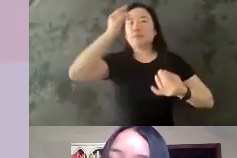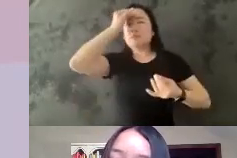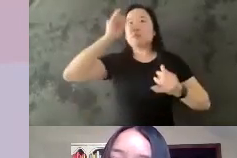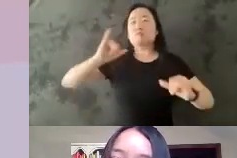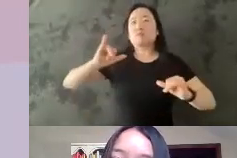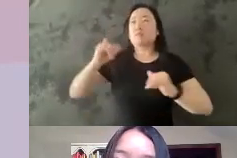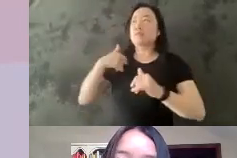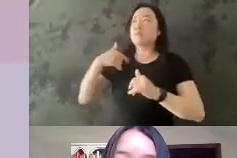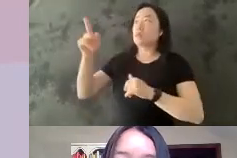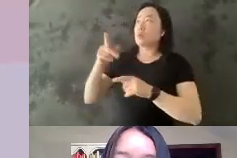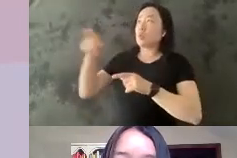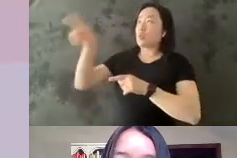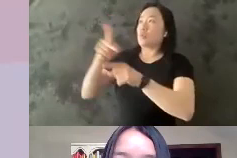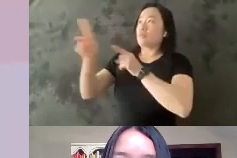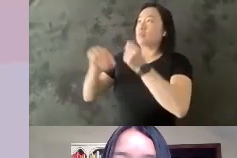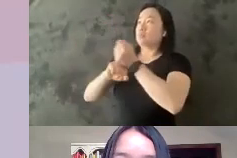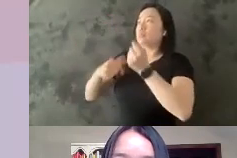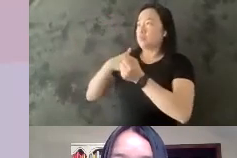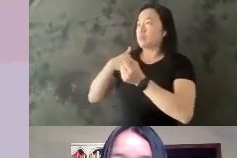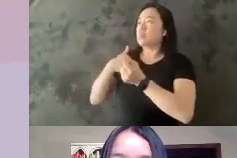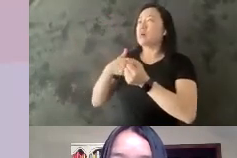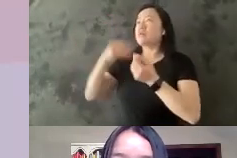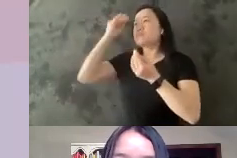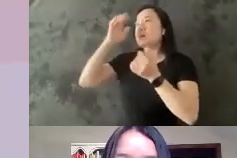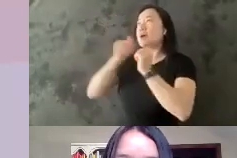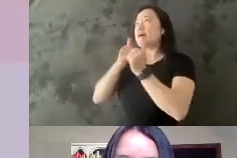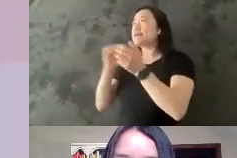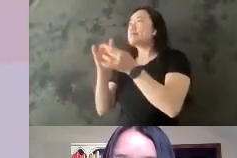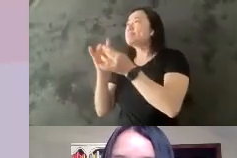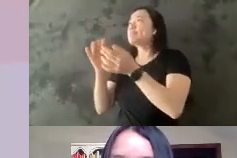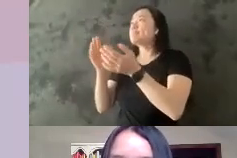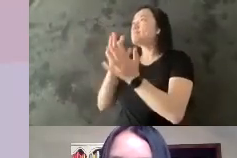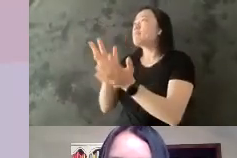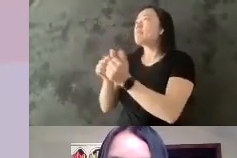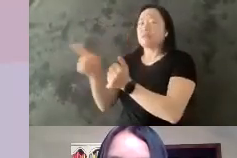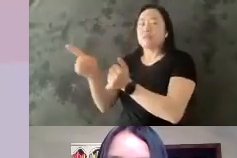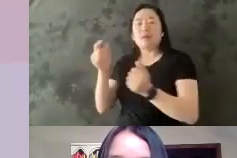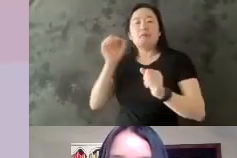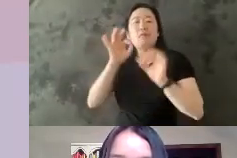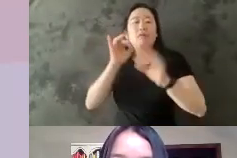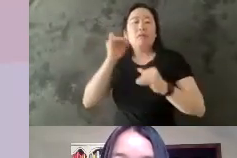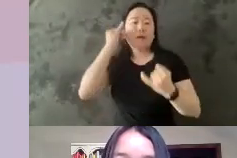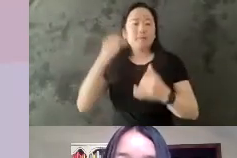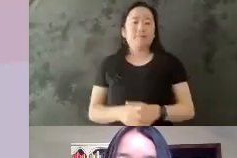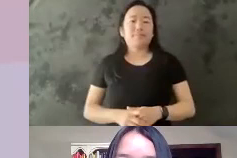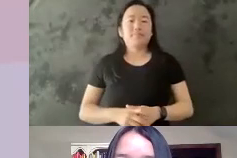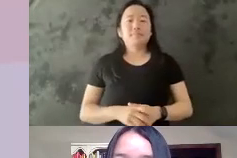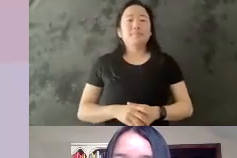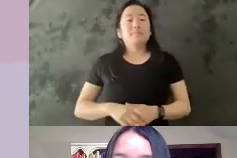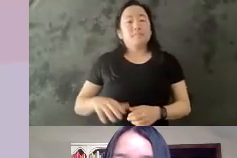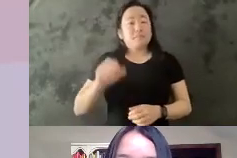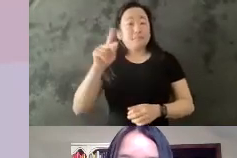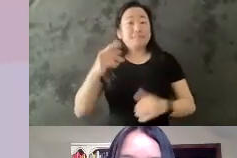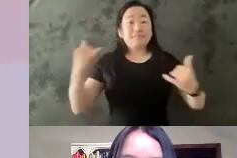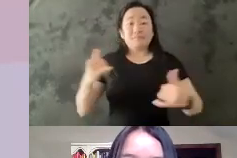who are supporting you. So I'm going to go ahead and end this poll and share the results. So it looks like 73% of